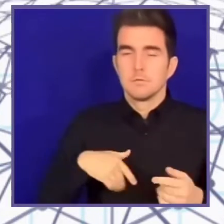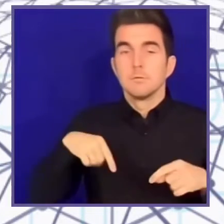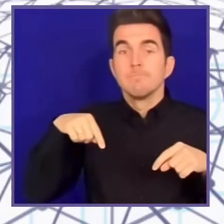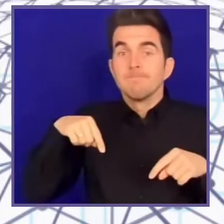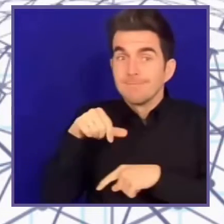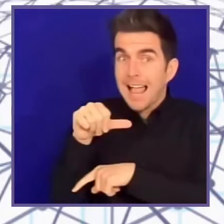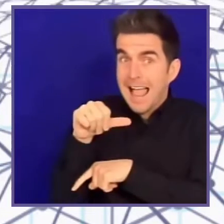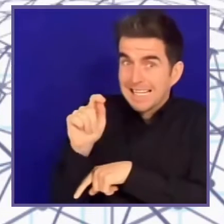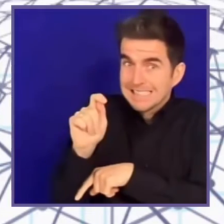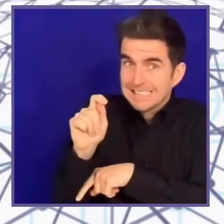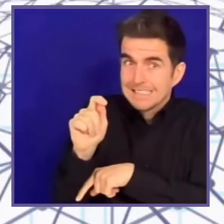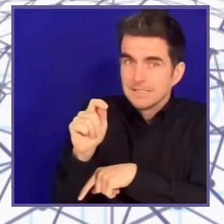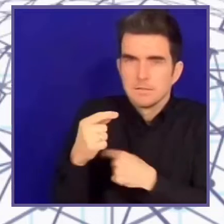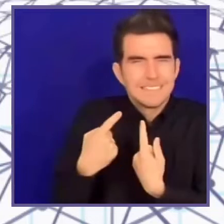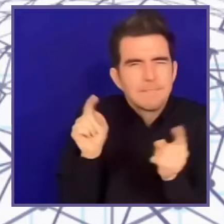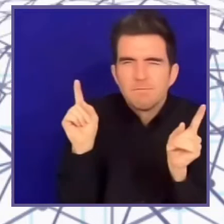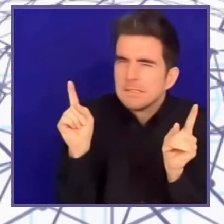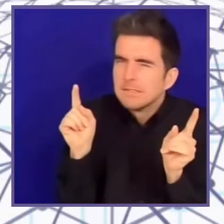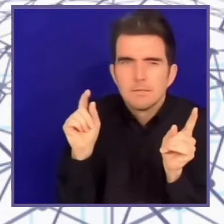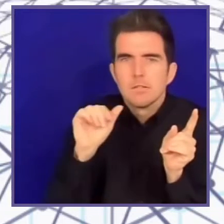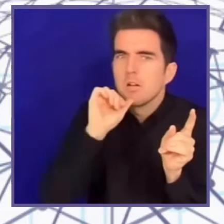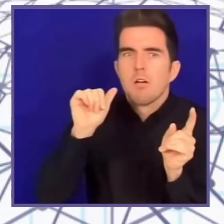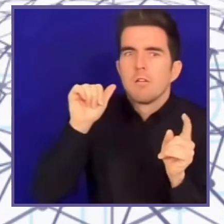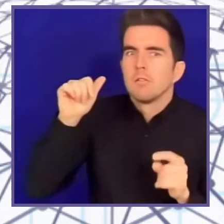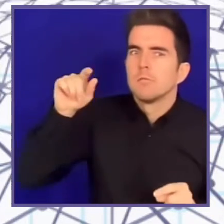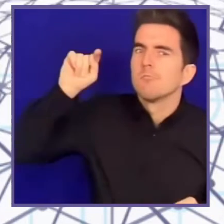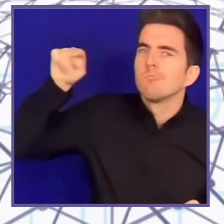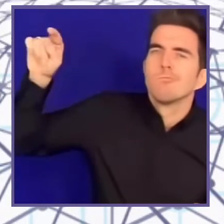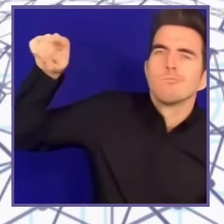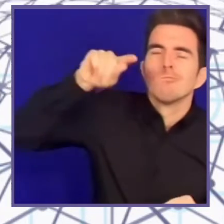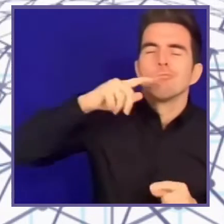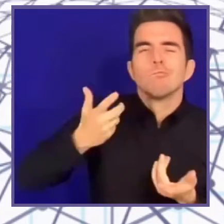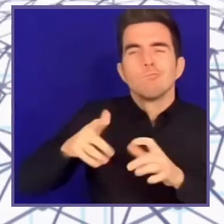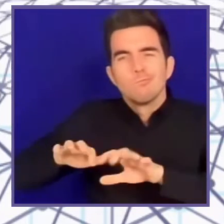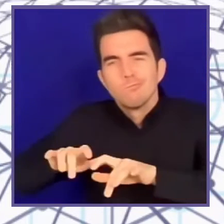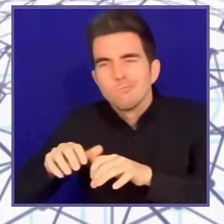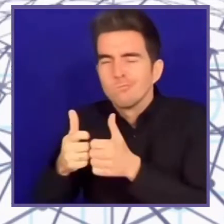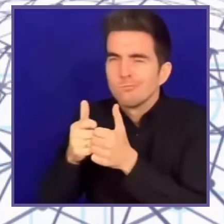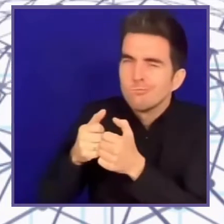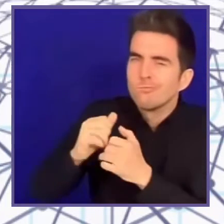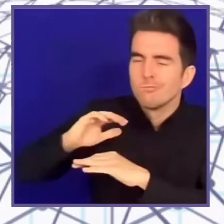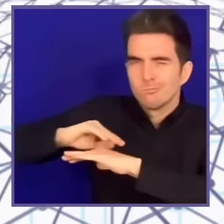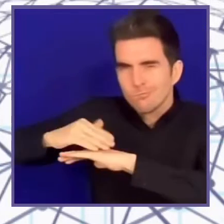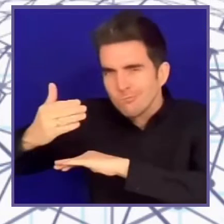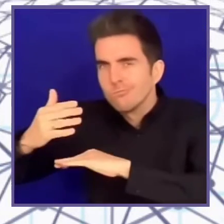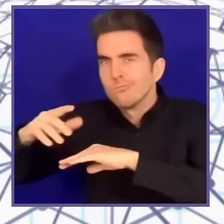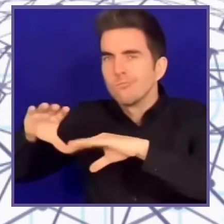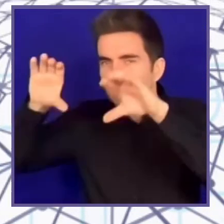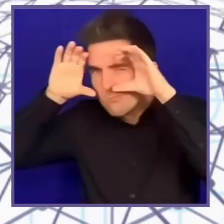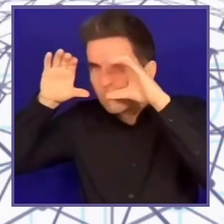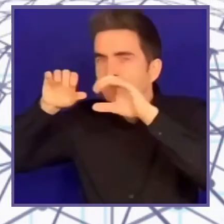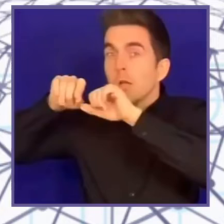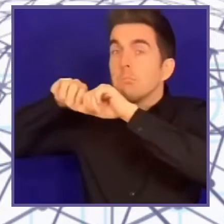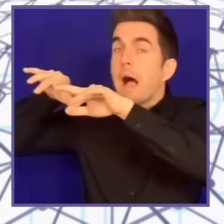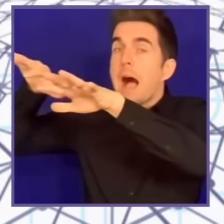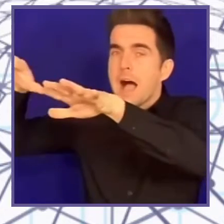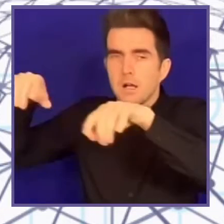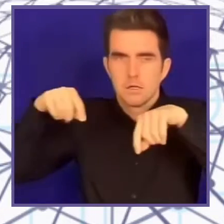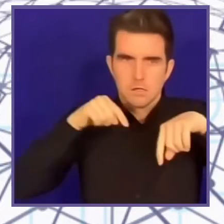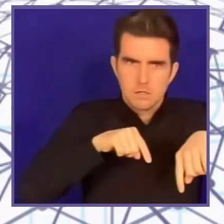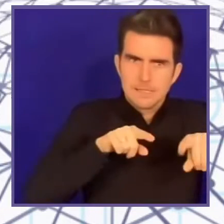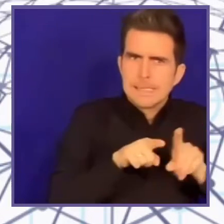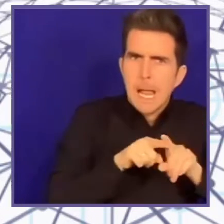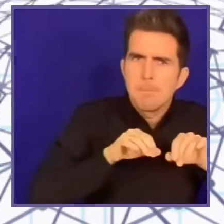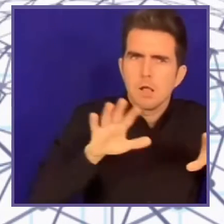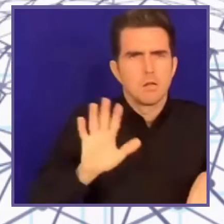devices. It's a very fragmented market, and therefore for startups to be sustainable too, like Koala, for instance, or